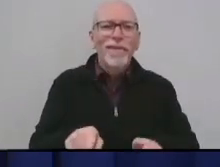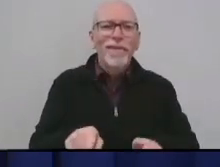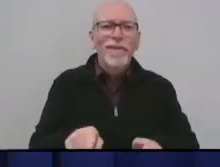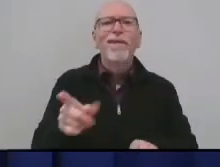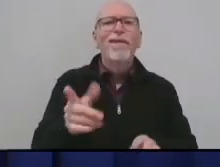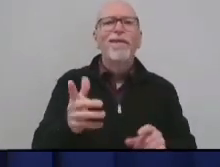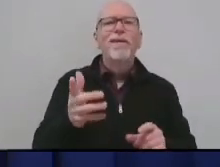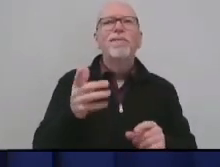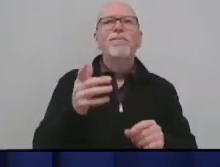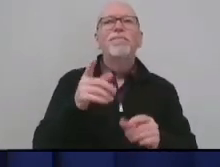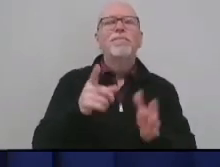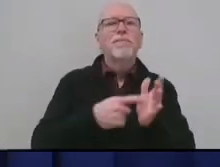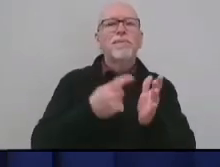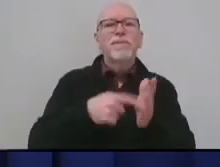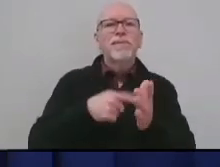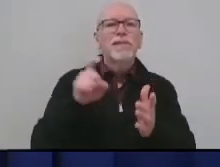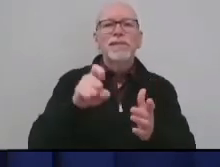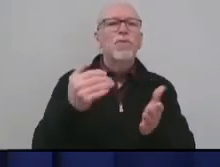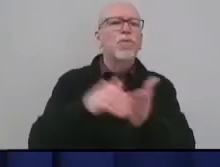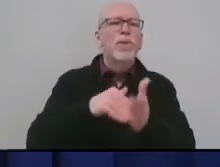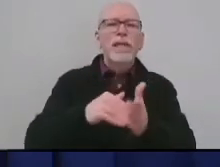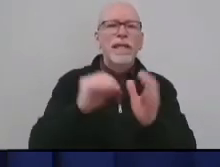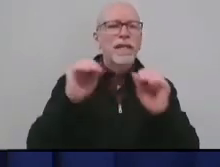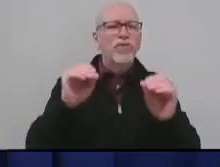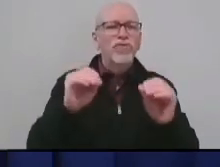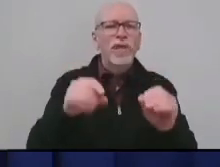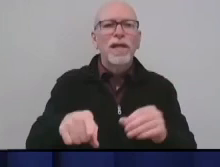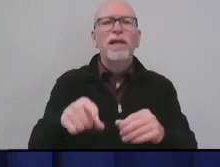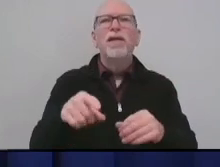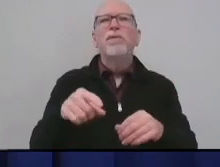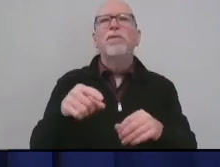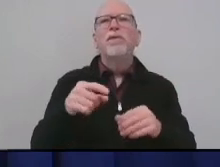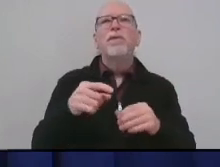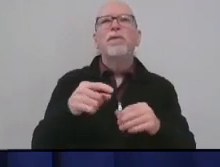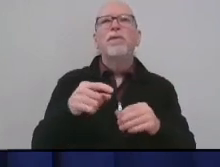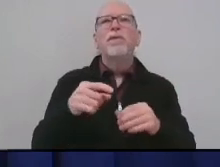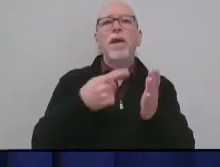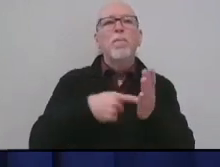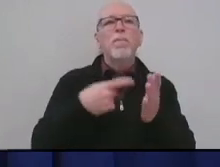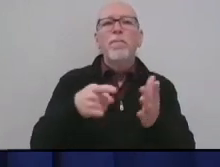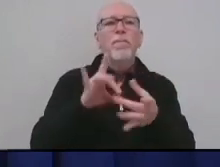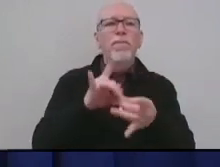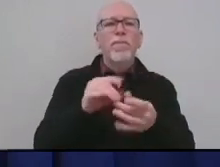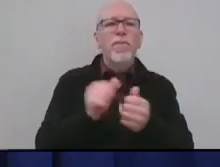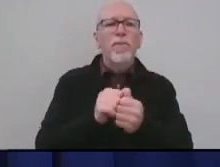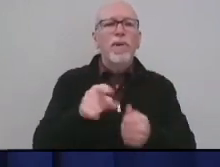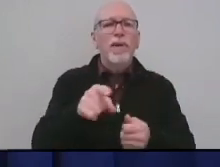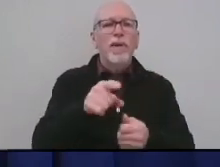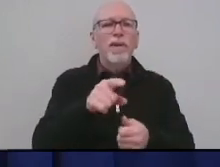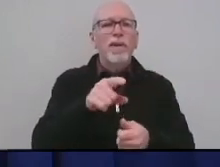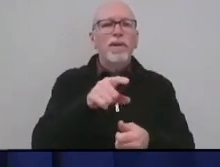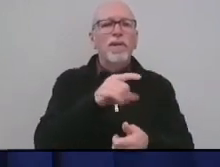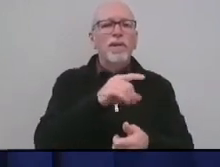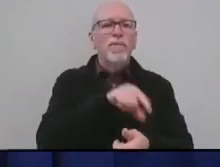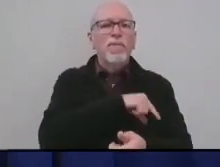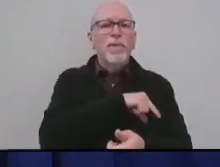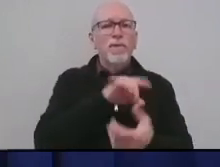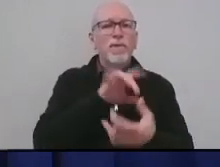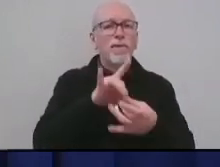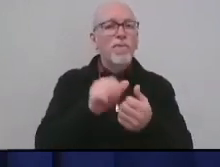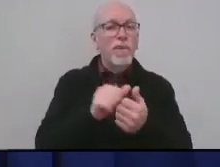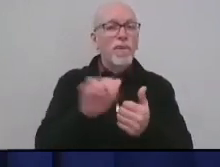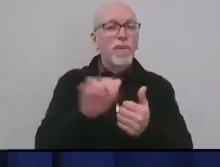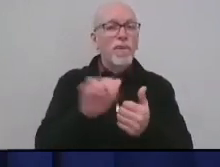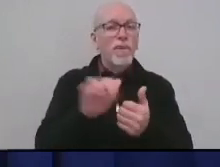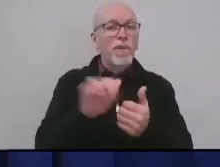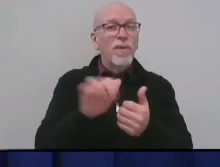re-education. A lot of times it's been centered around the eligibility with regards to a wait list and the importance of that wait list